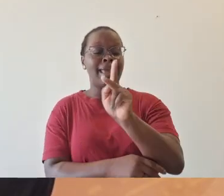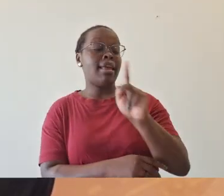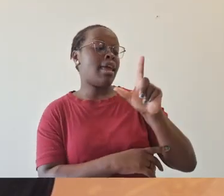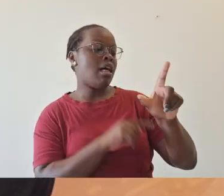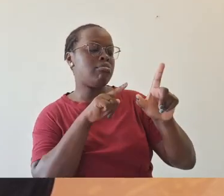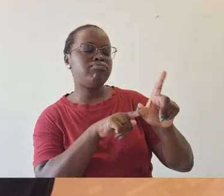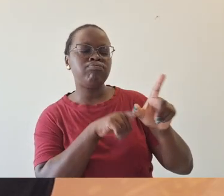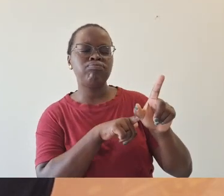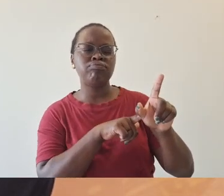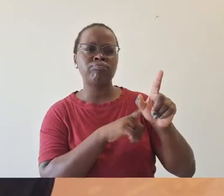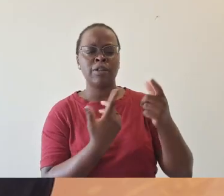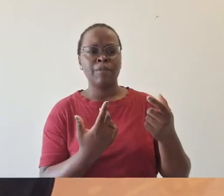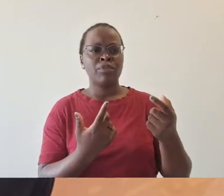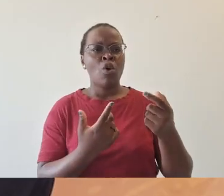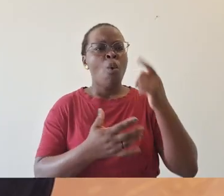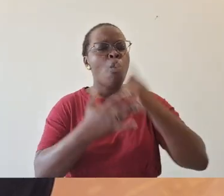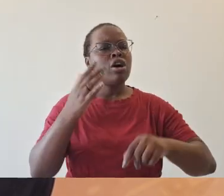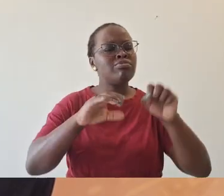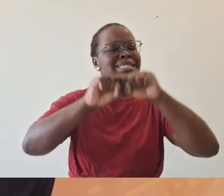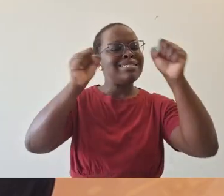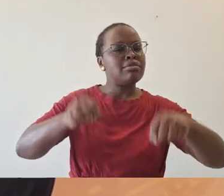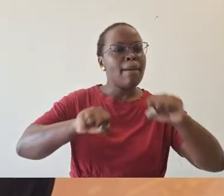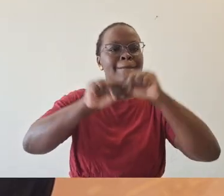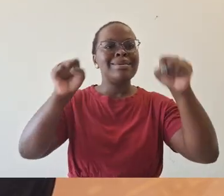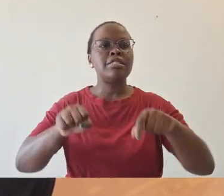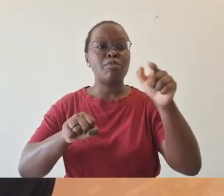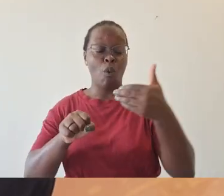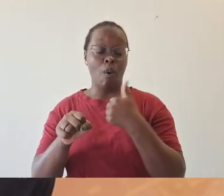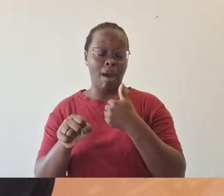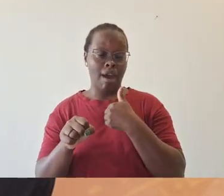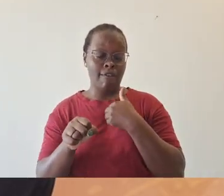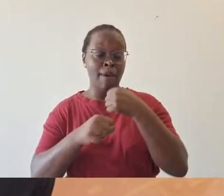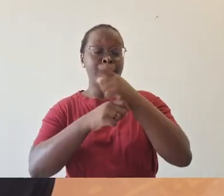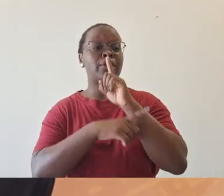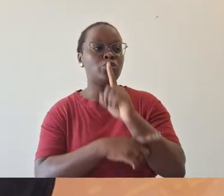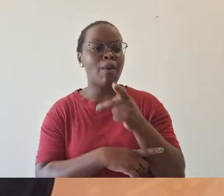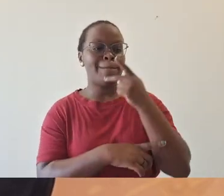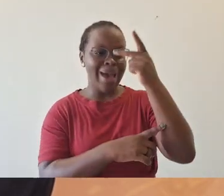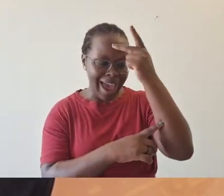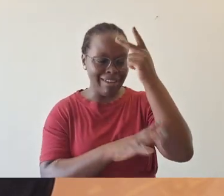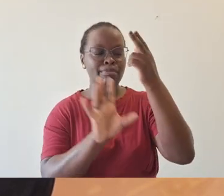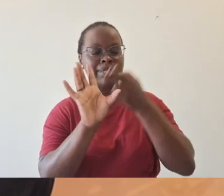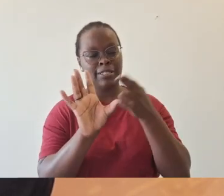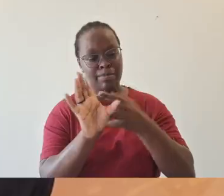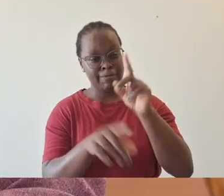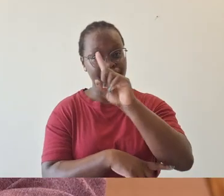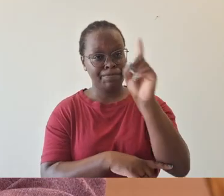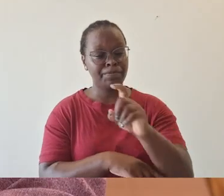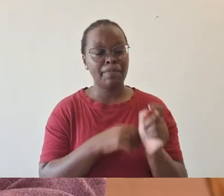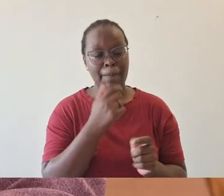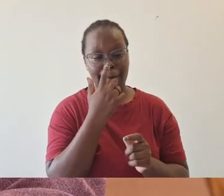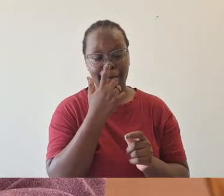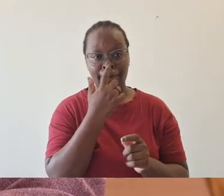Kenya Learning initiative, what are some of the exact strategies that you kind of employed to ensure that caregivers were involved? One